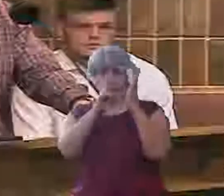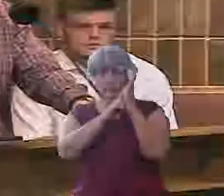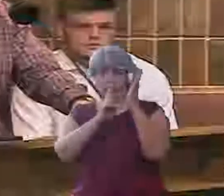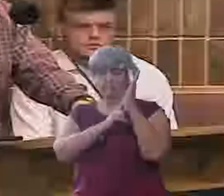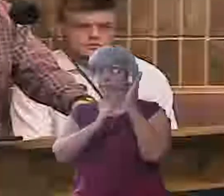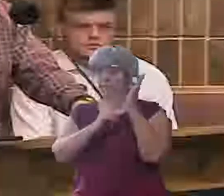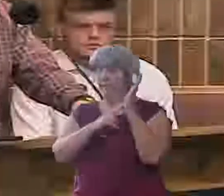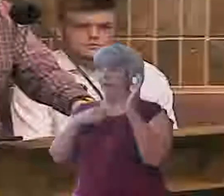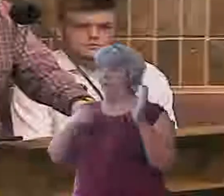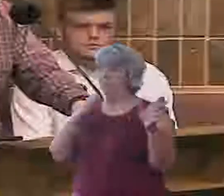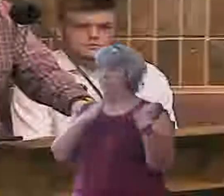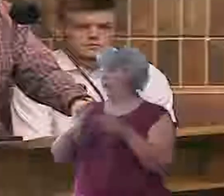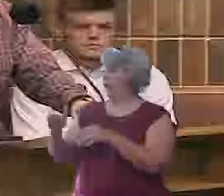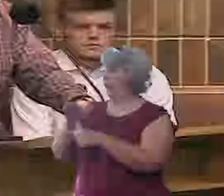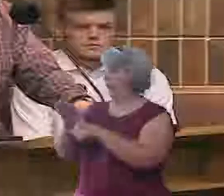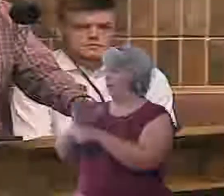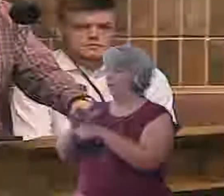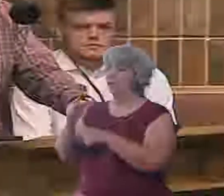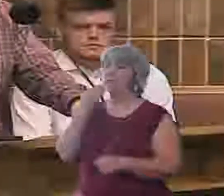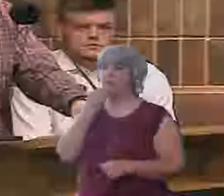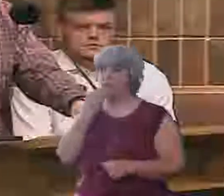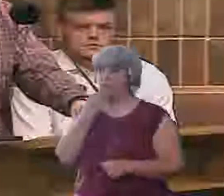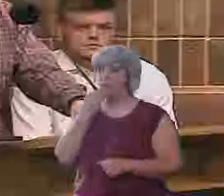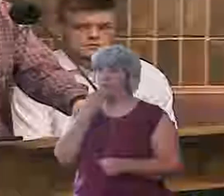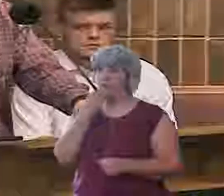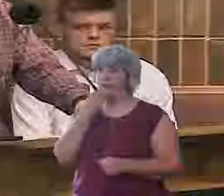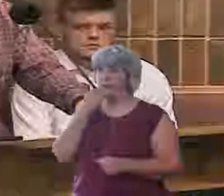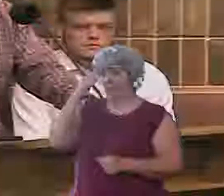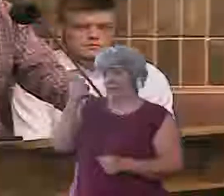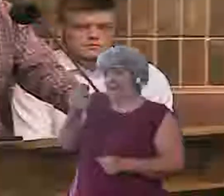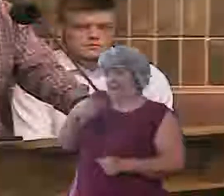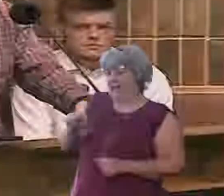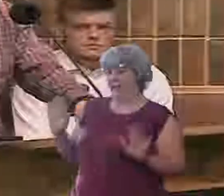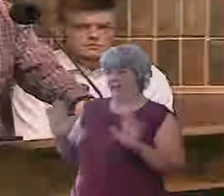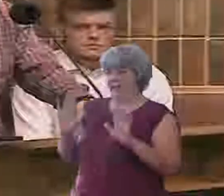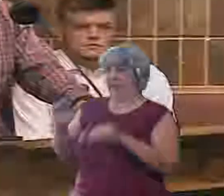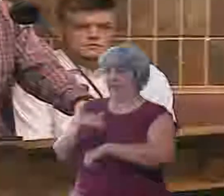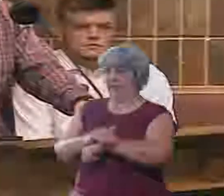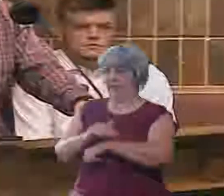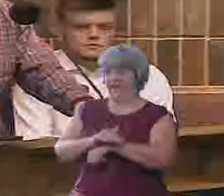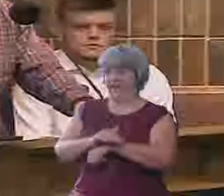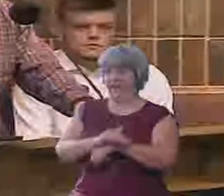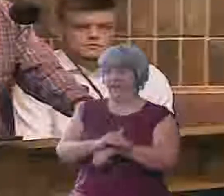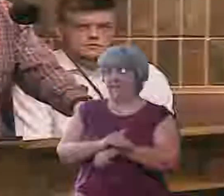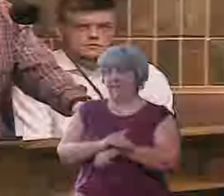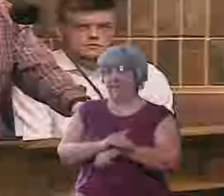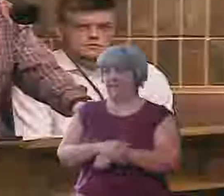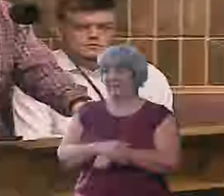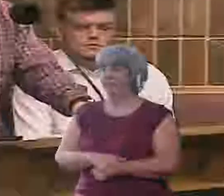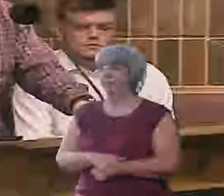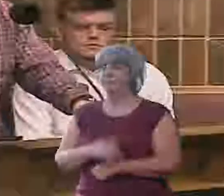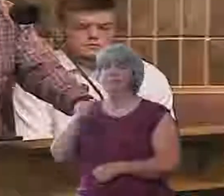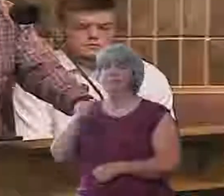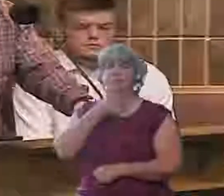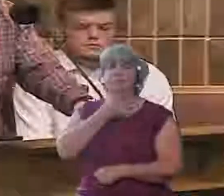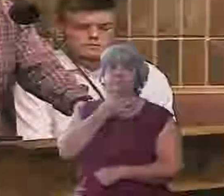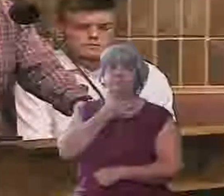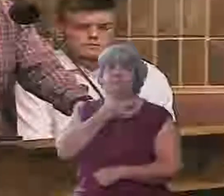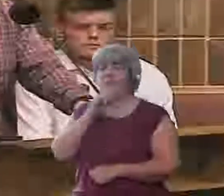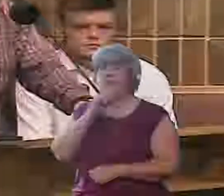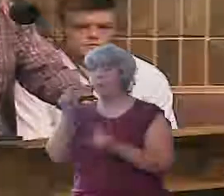food preparation. But again, that is starting next Sunday night, so please make plans for that. If you've got any questions, you can see Seth or Jill